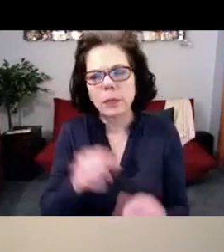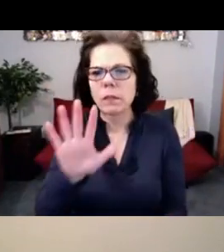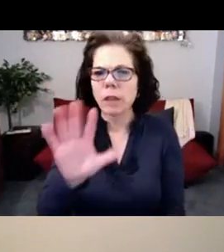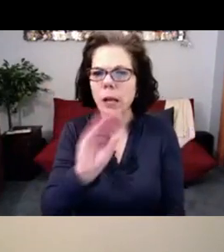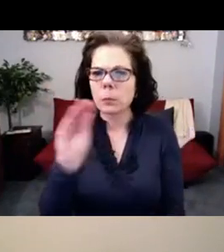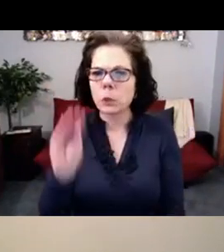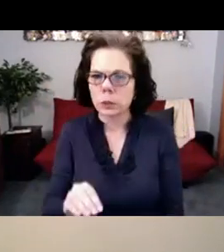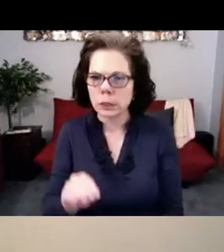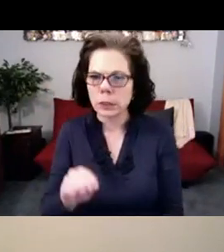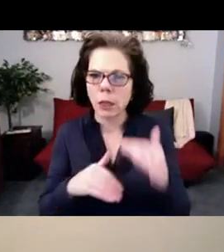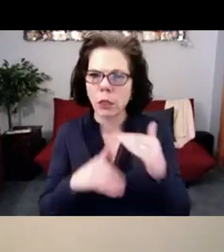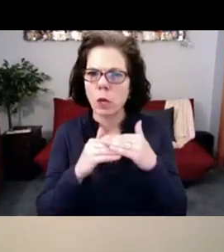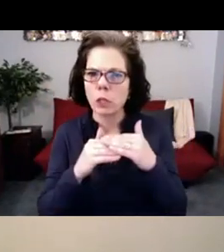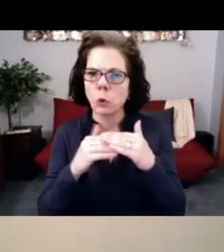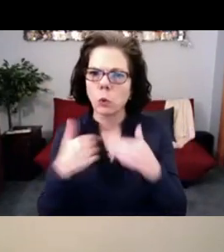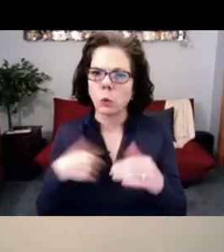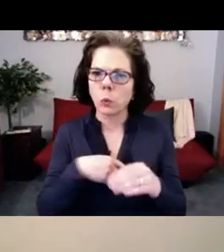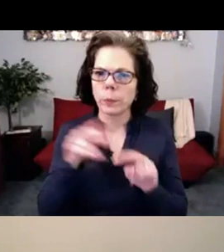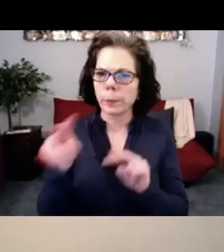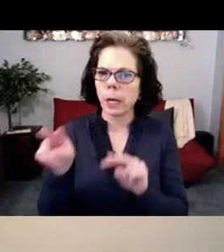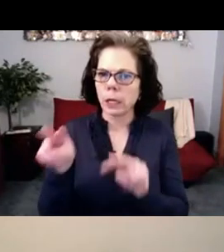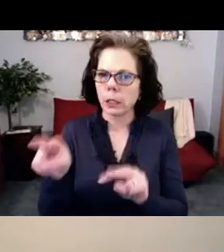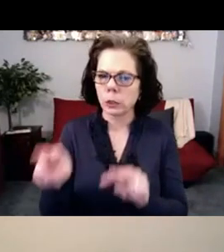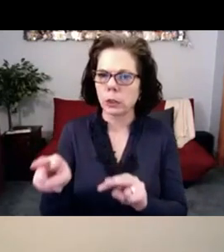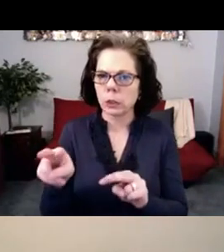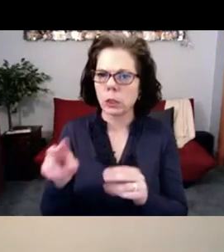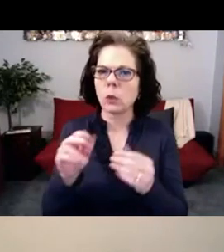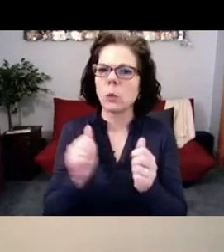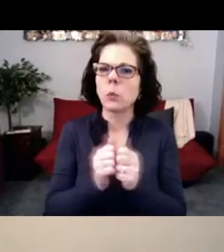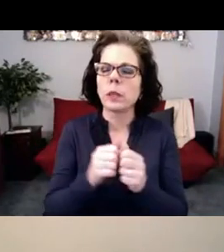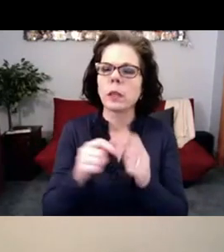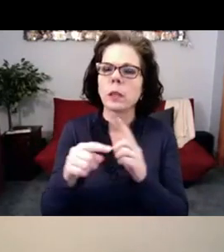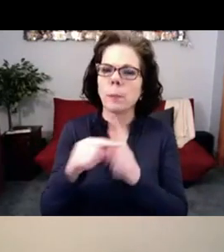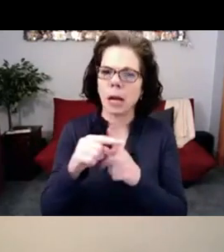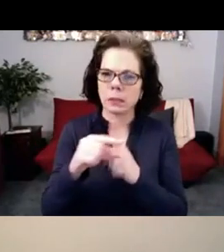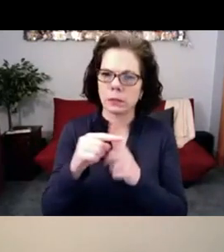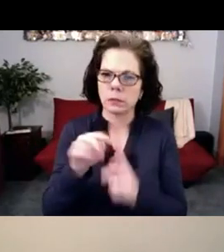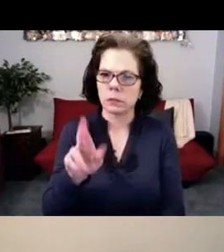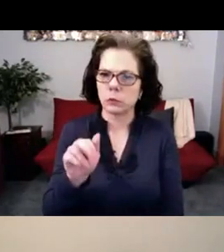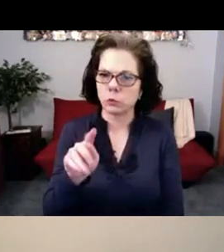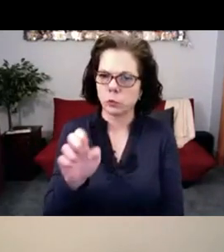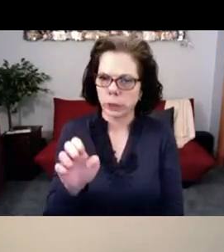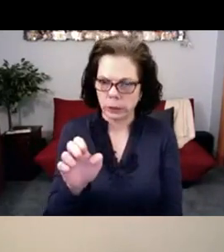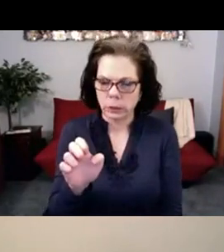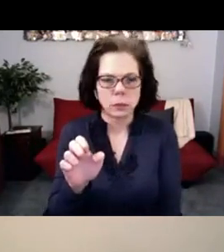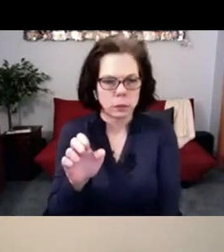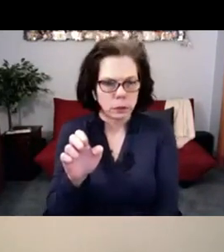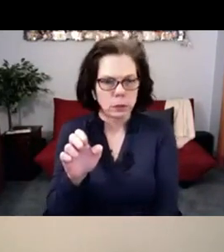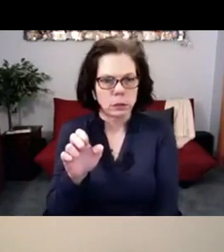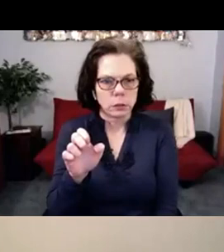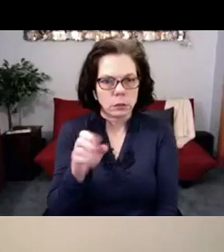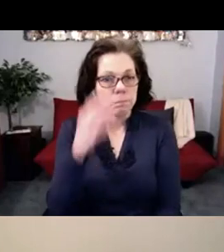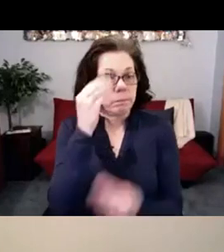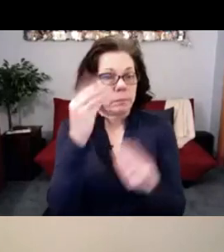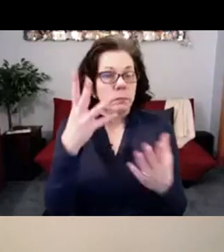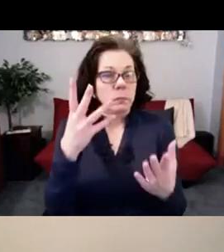we had been monitoring with the percent positivity rate. just to fill our listeners in, our